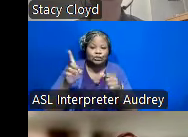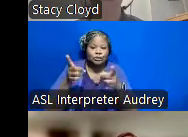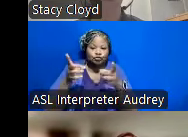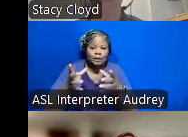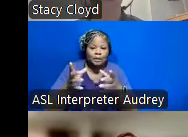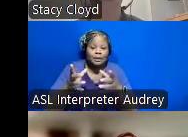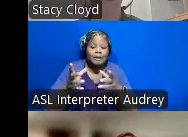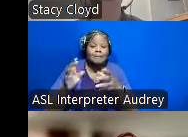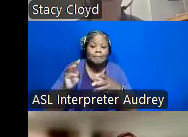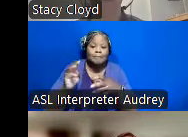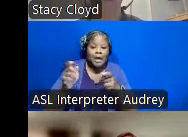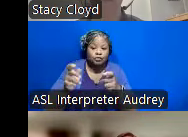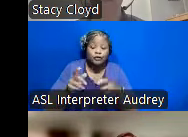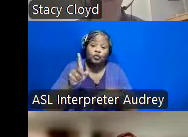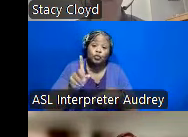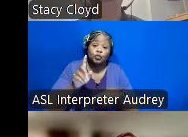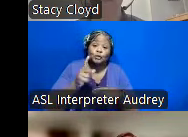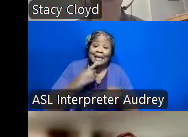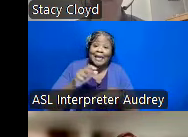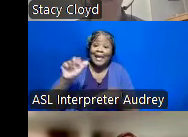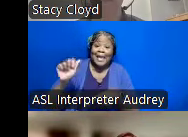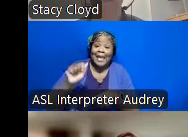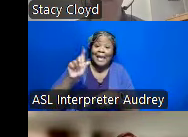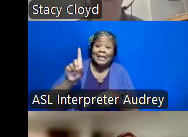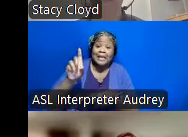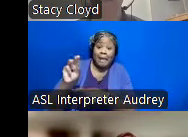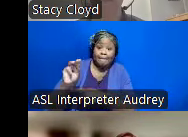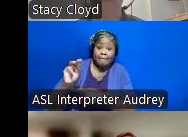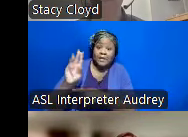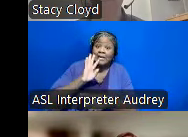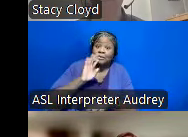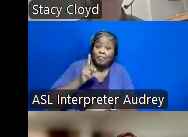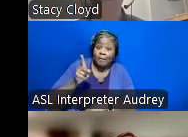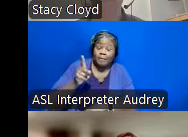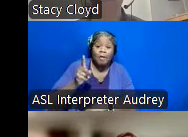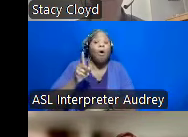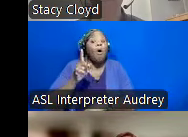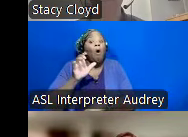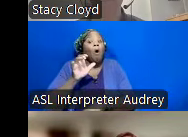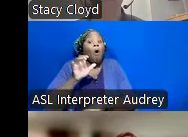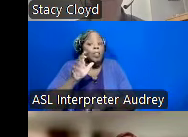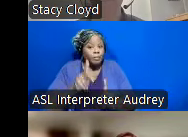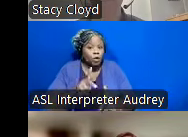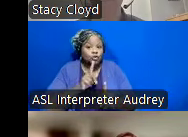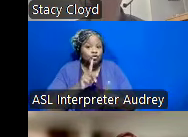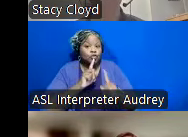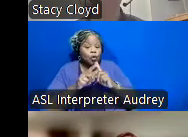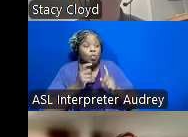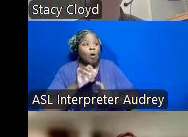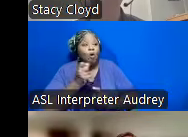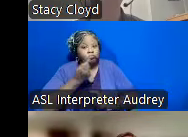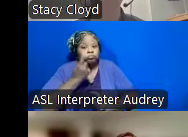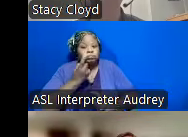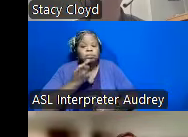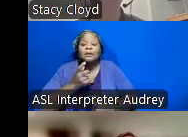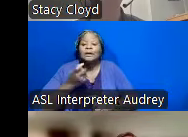term ADM, when you say, can I speak with the ADM, you will get a little bit more credibility with the person that you're speaking with. It really